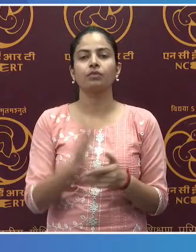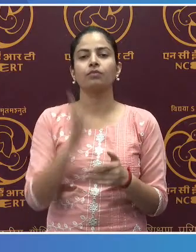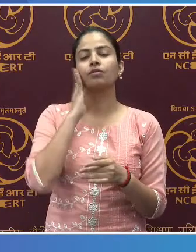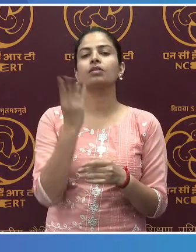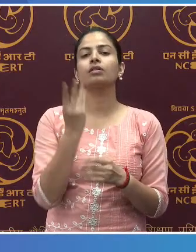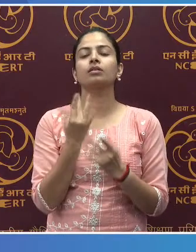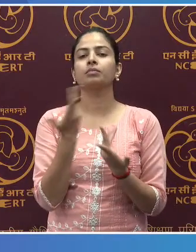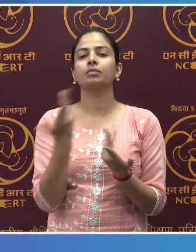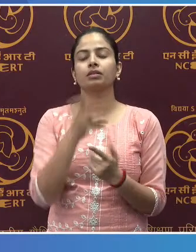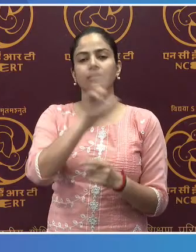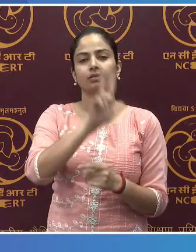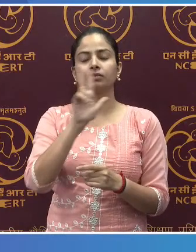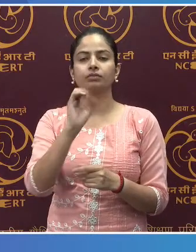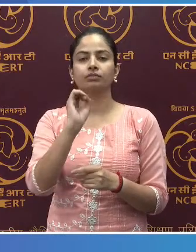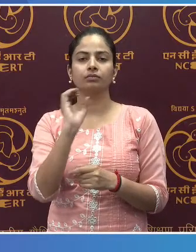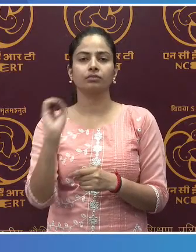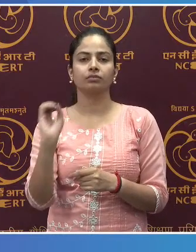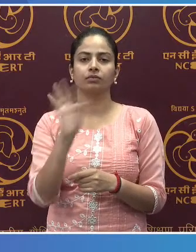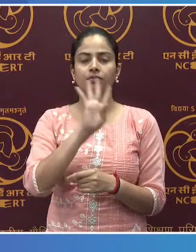is